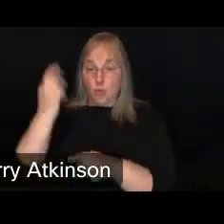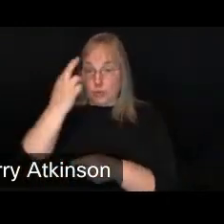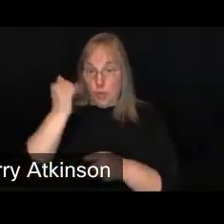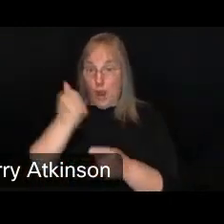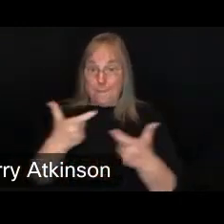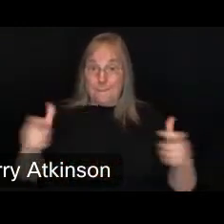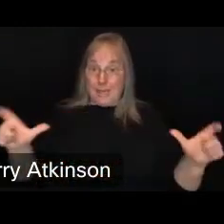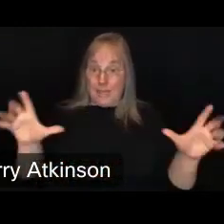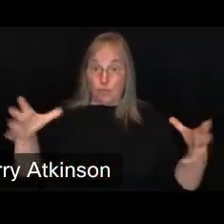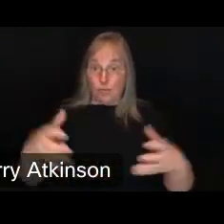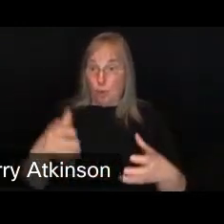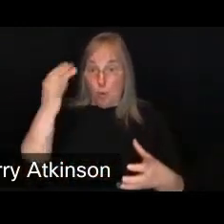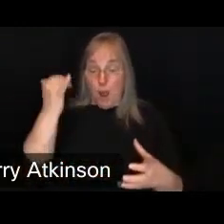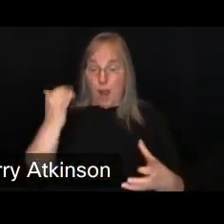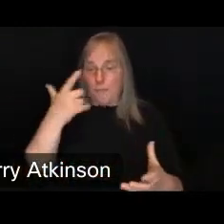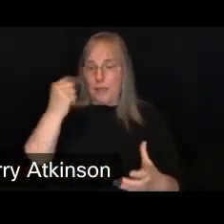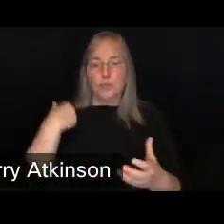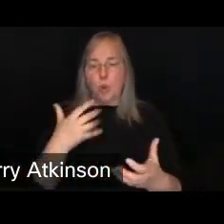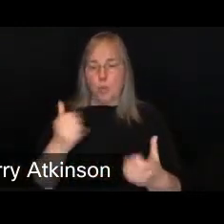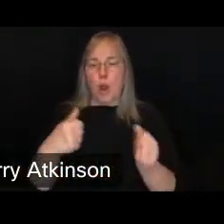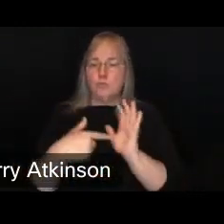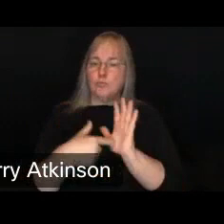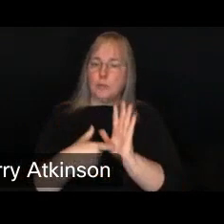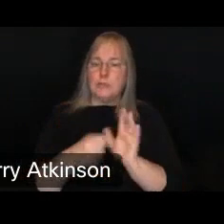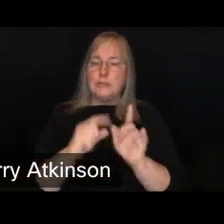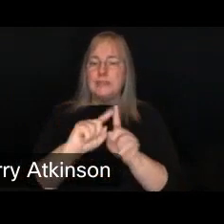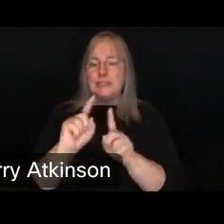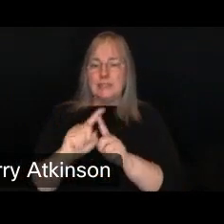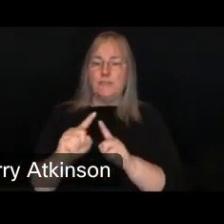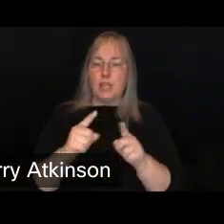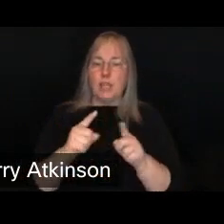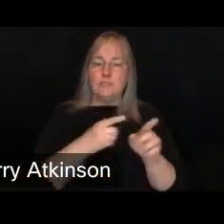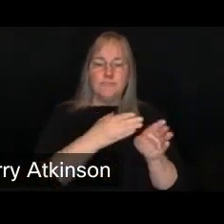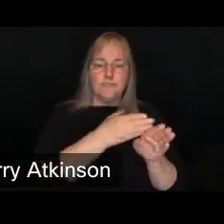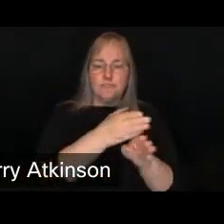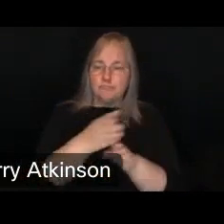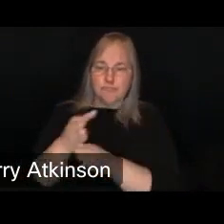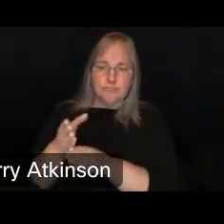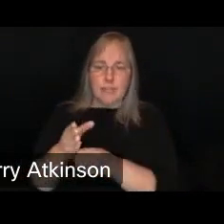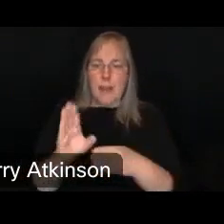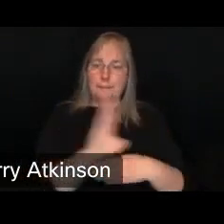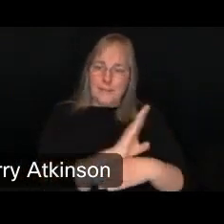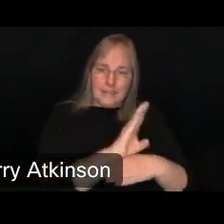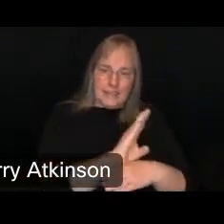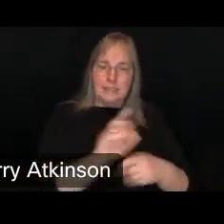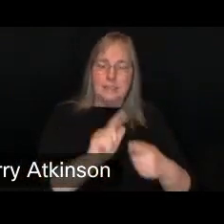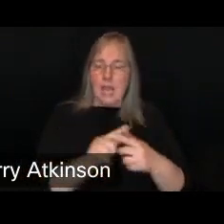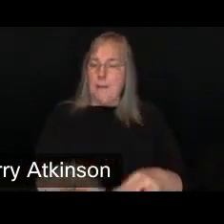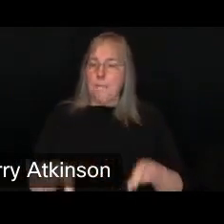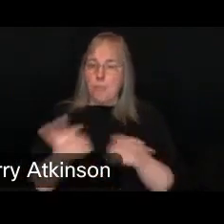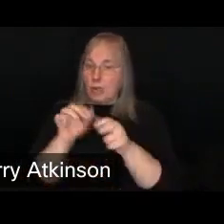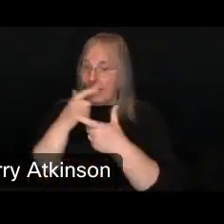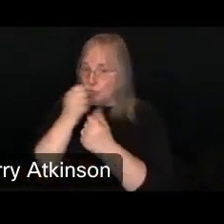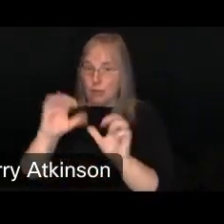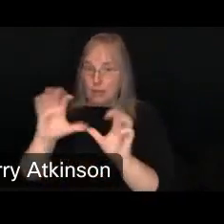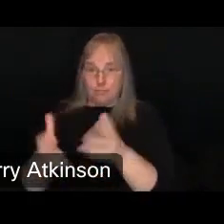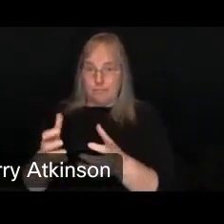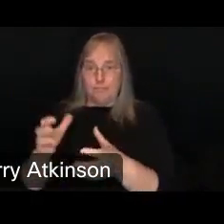represent a different line of business and important stakeholders there so that we can